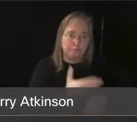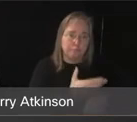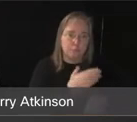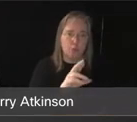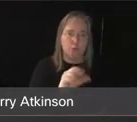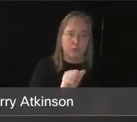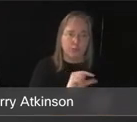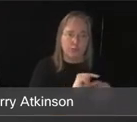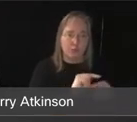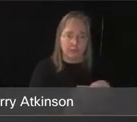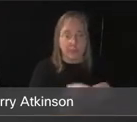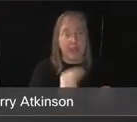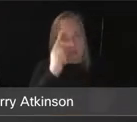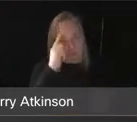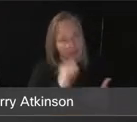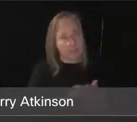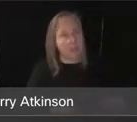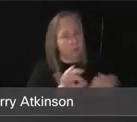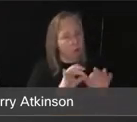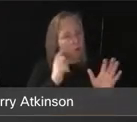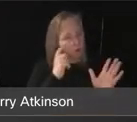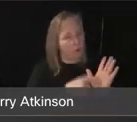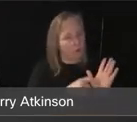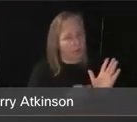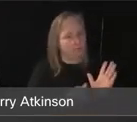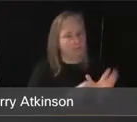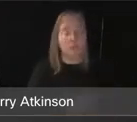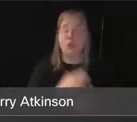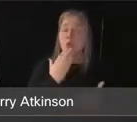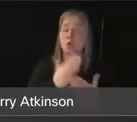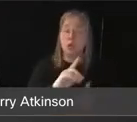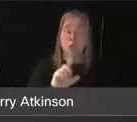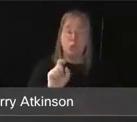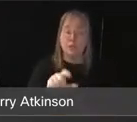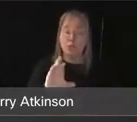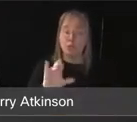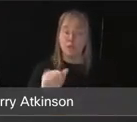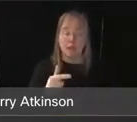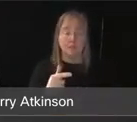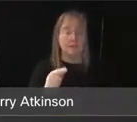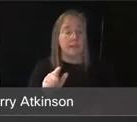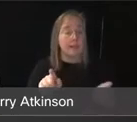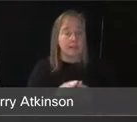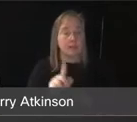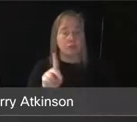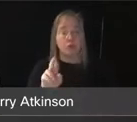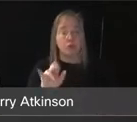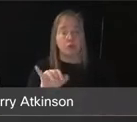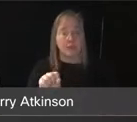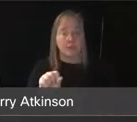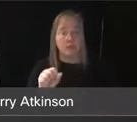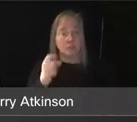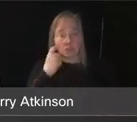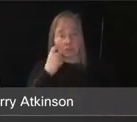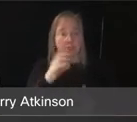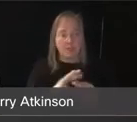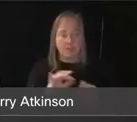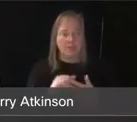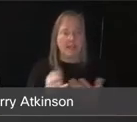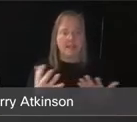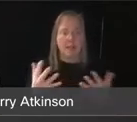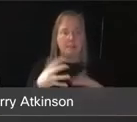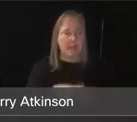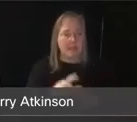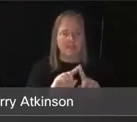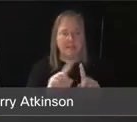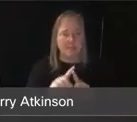yeah, I think that was important. Yeah, a good question, Craig. And as Chris just mentioned, that it's a blend of different sources there.